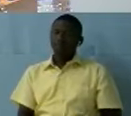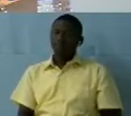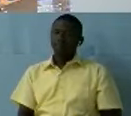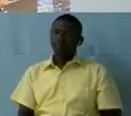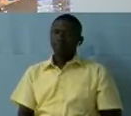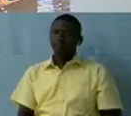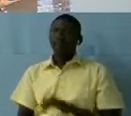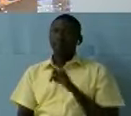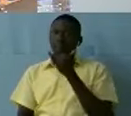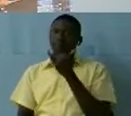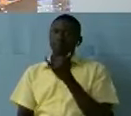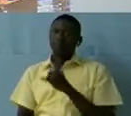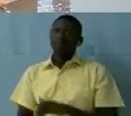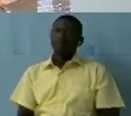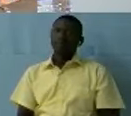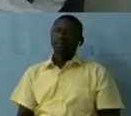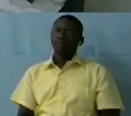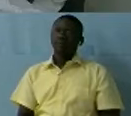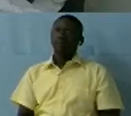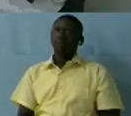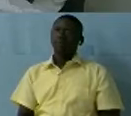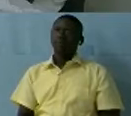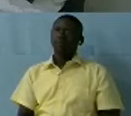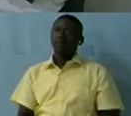Ah, yes.